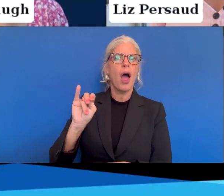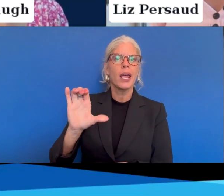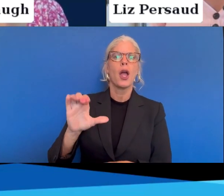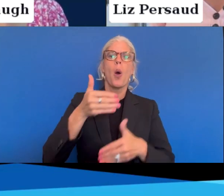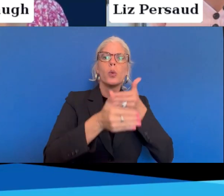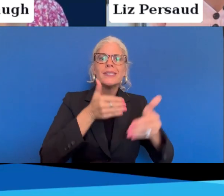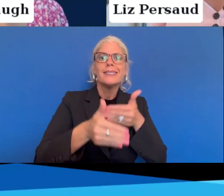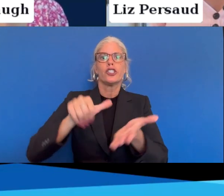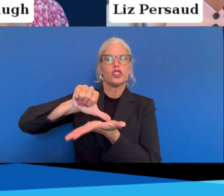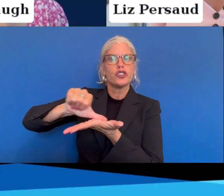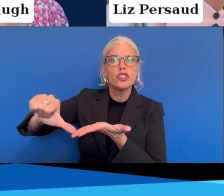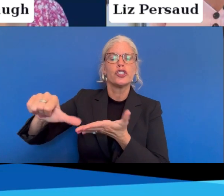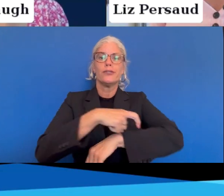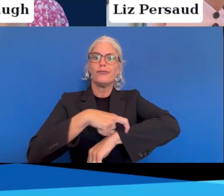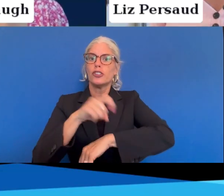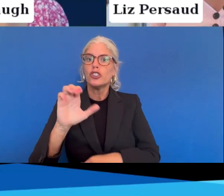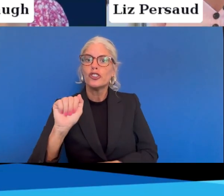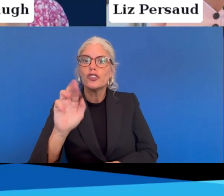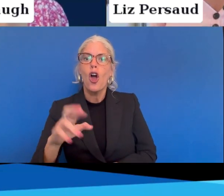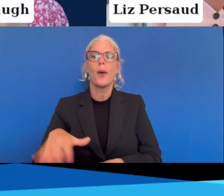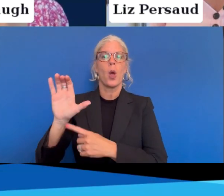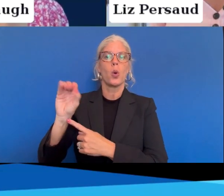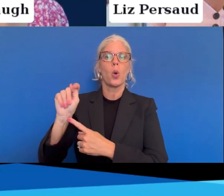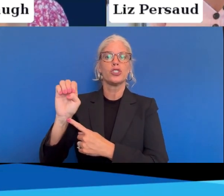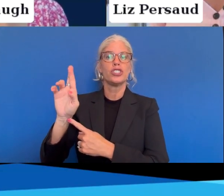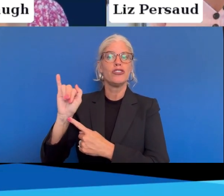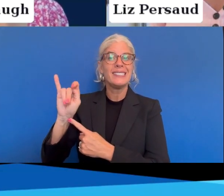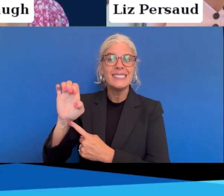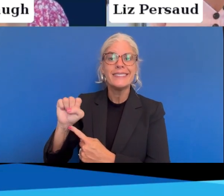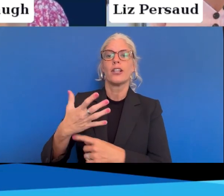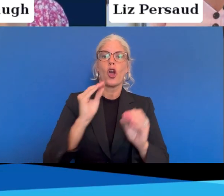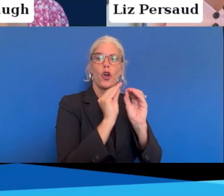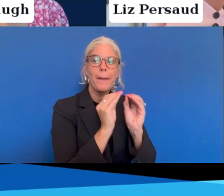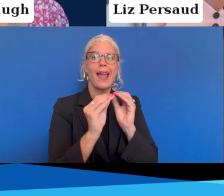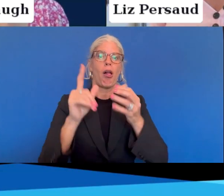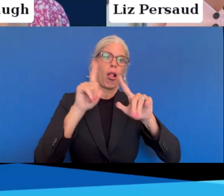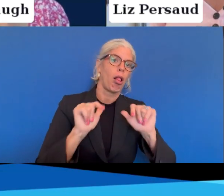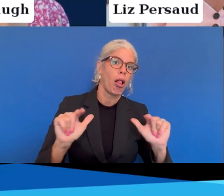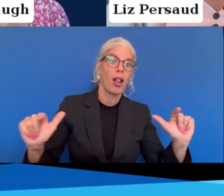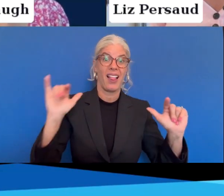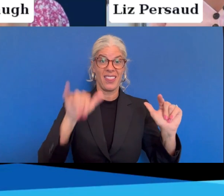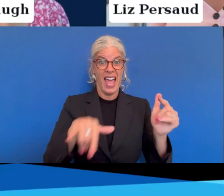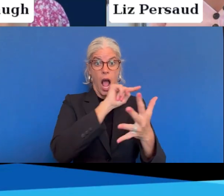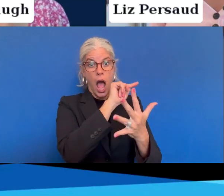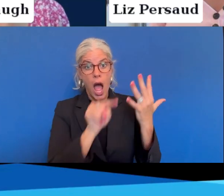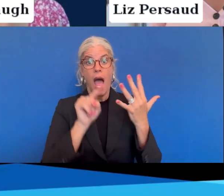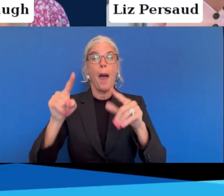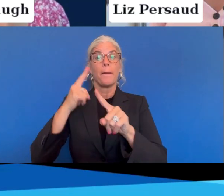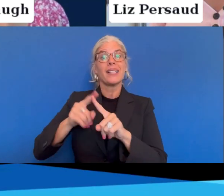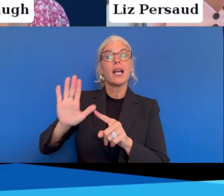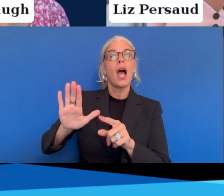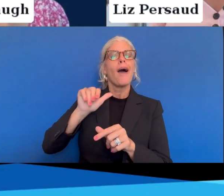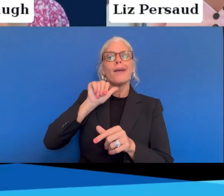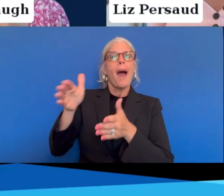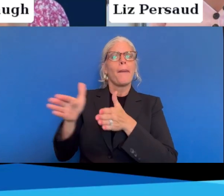also the unintended side effects of the treatment. We've talked about the Prevera shots, the other treatments that people